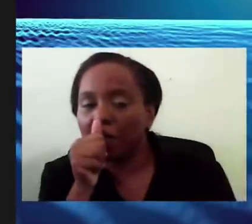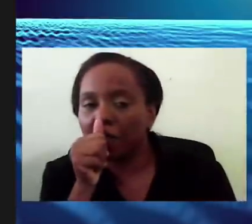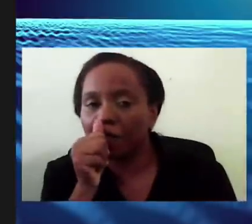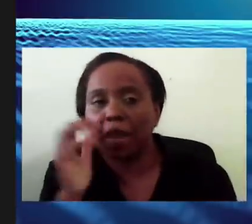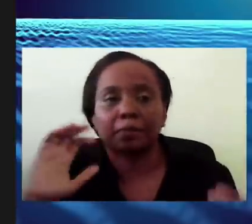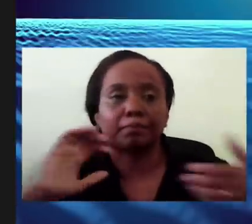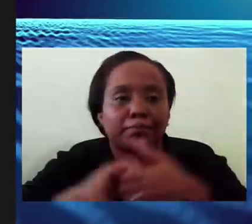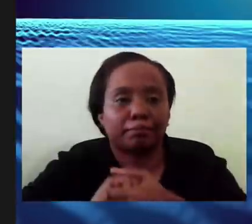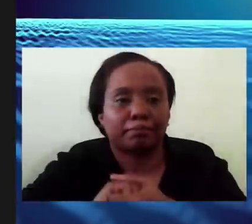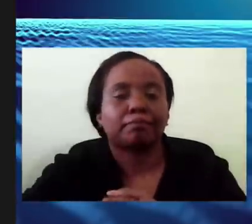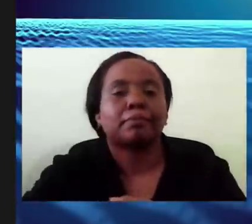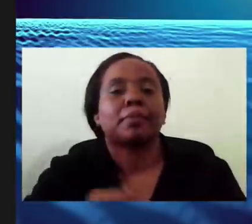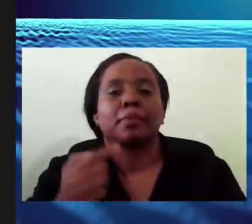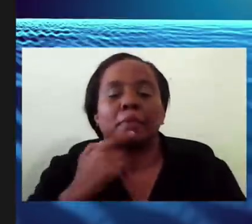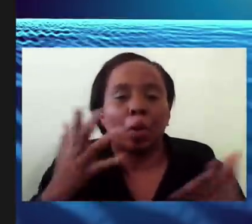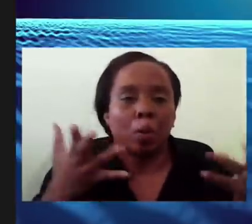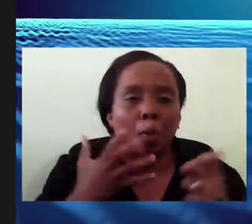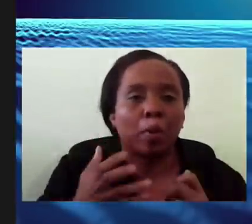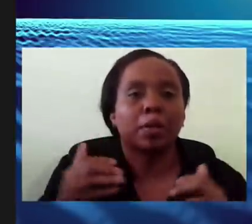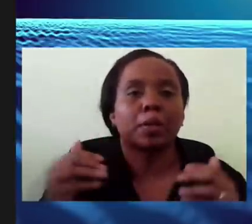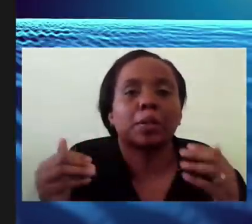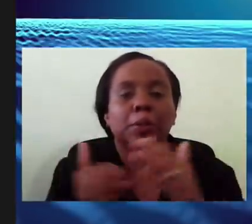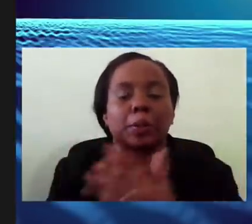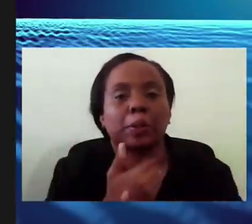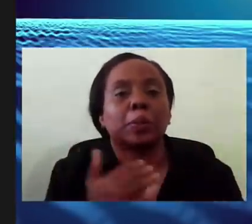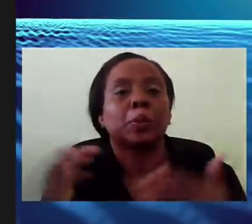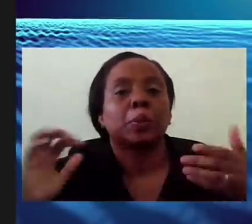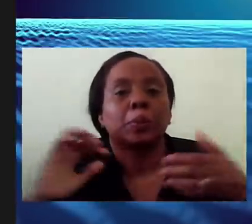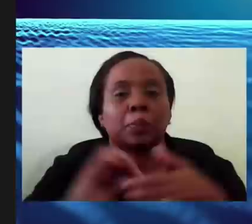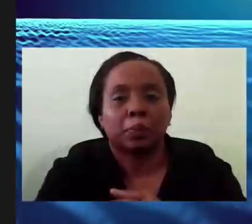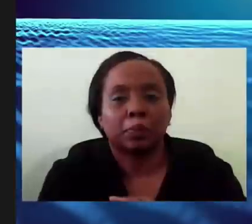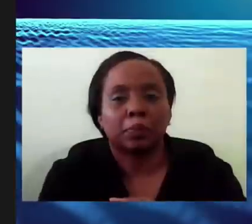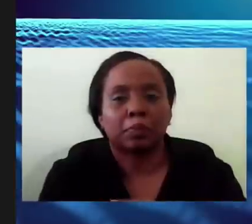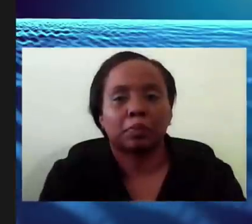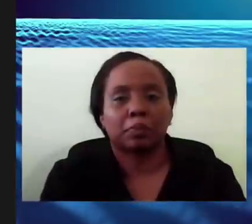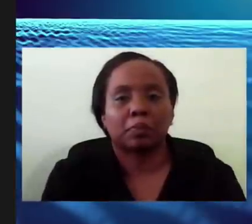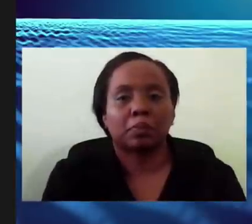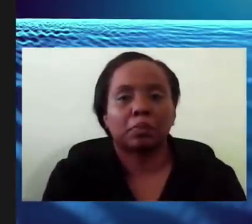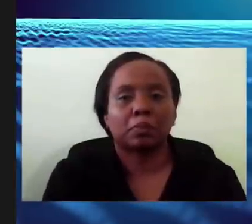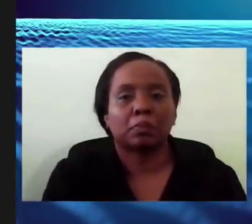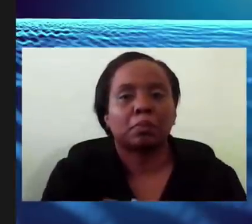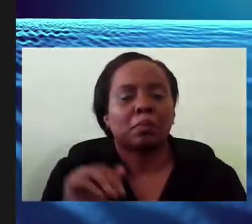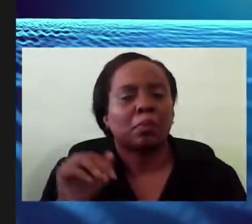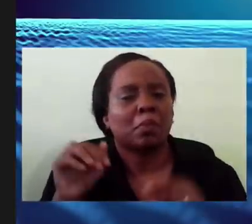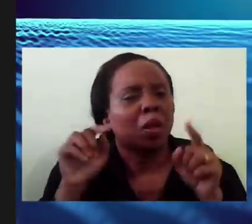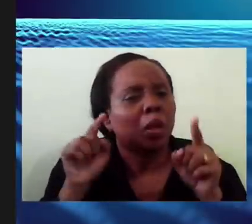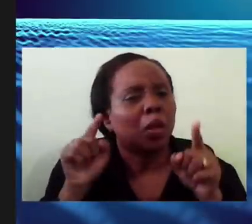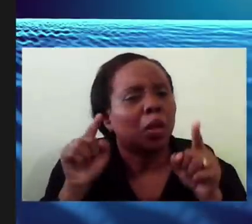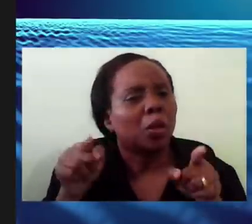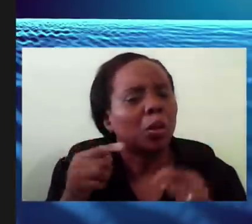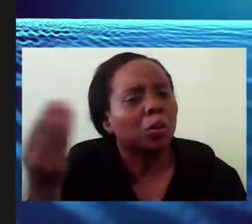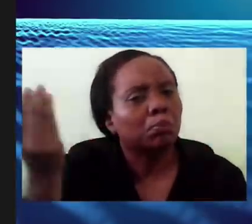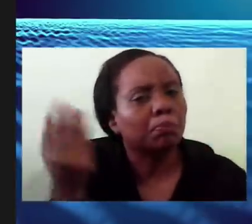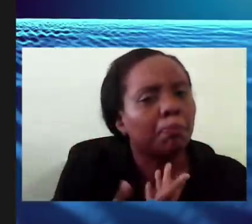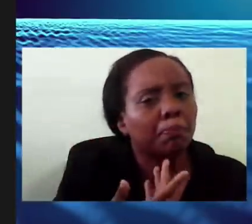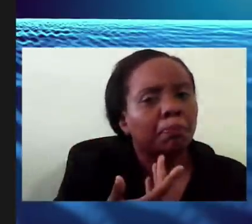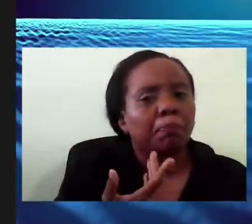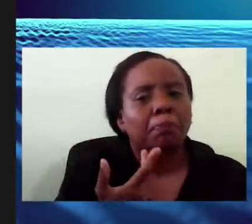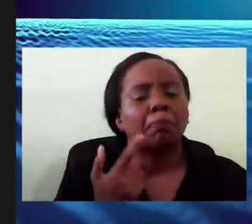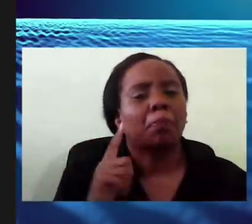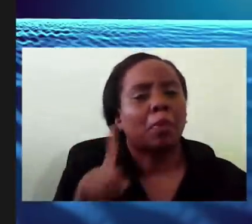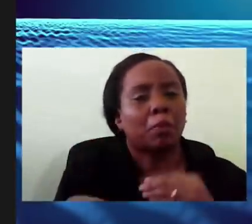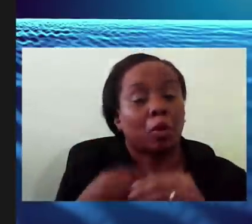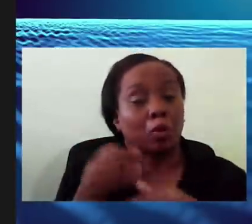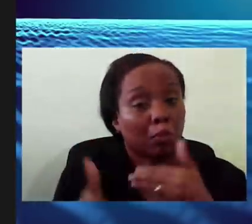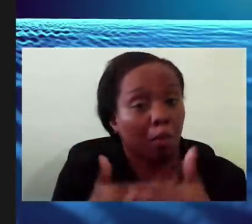given some who were there before may have lost interest. Can you now give us an update as to how that is going, if it